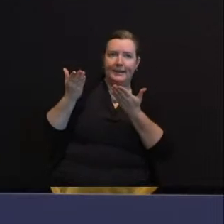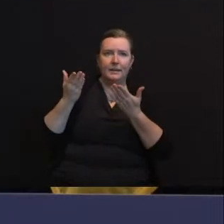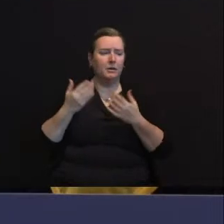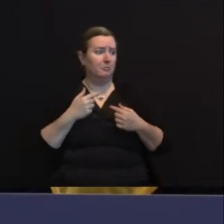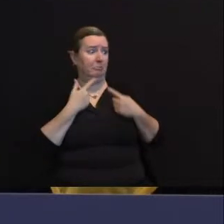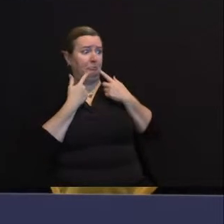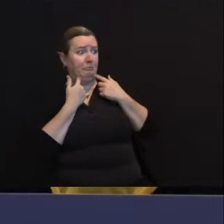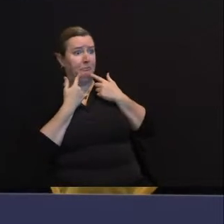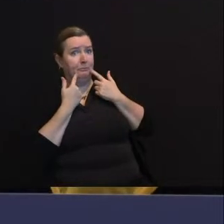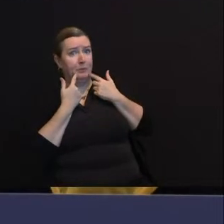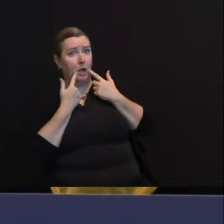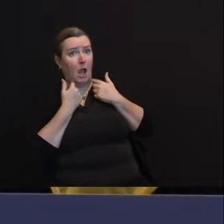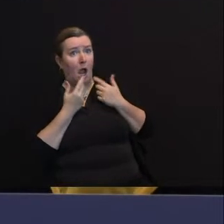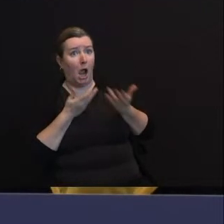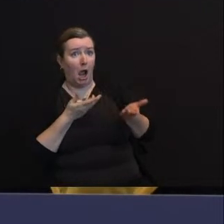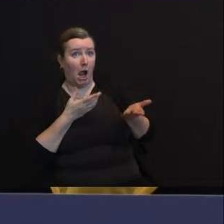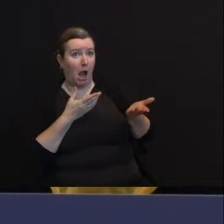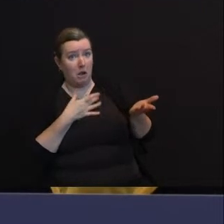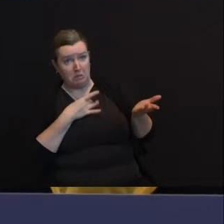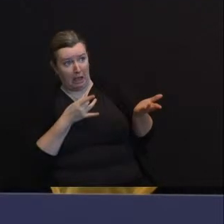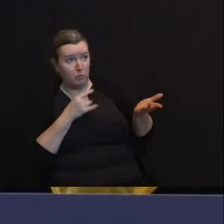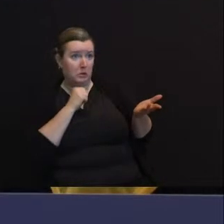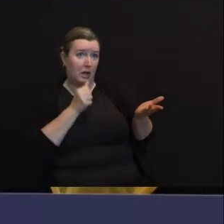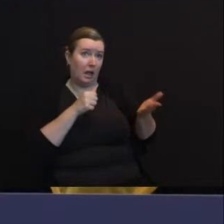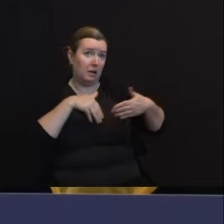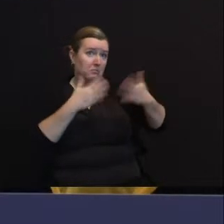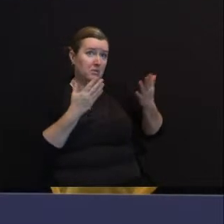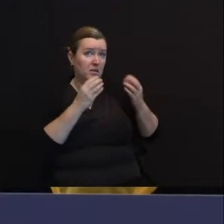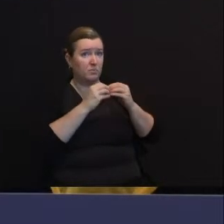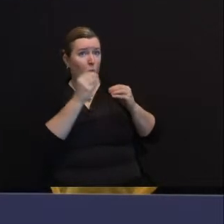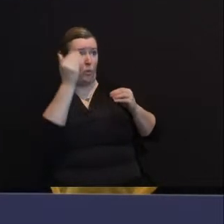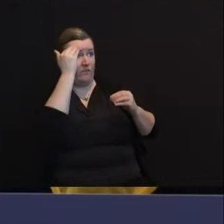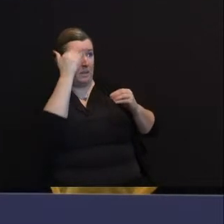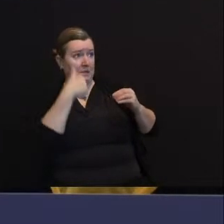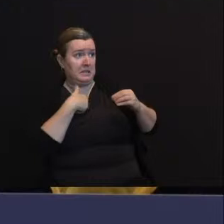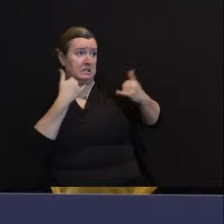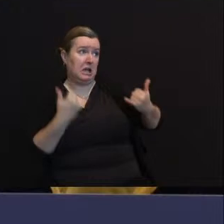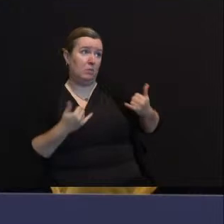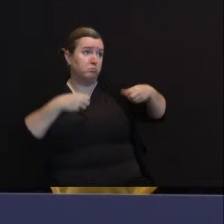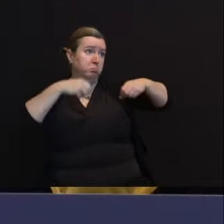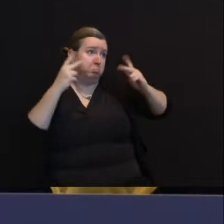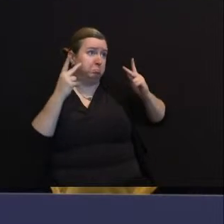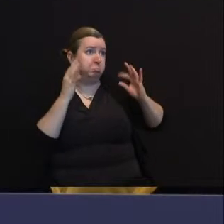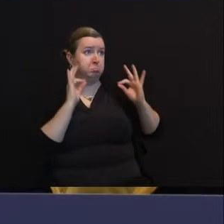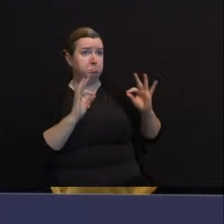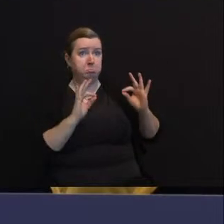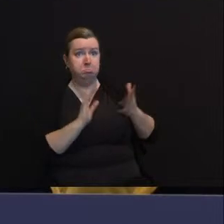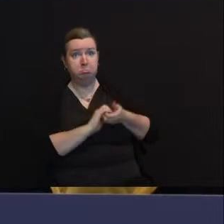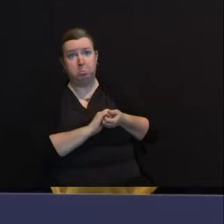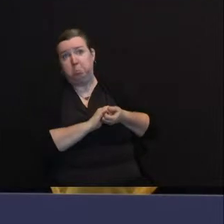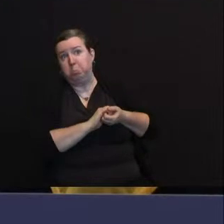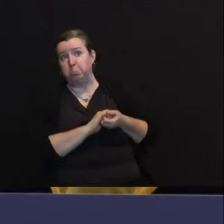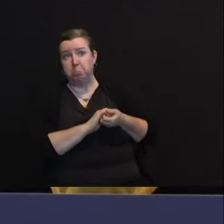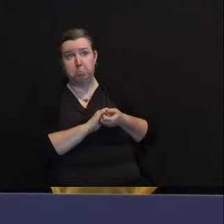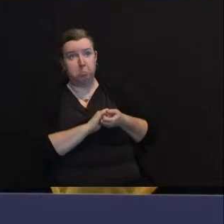Whether they like it or not, they're probably more familiar with me. I would guess the answer has got to be yes, given that we're all going through this together.